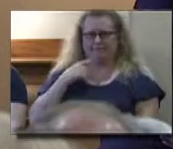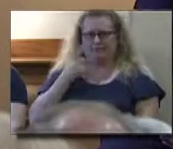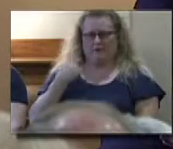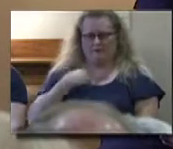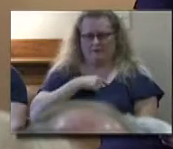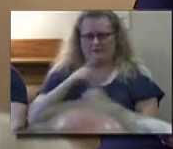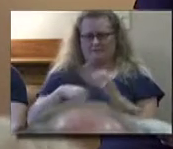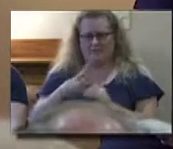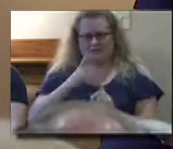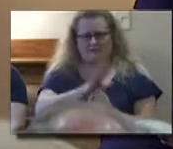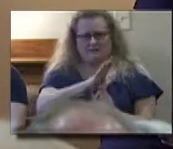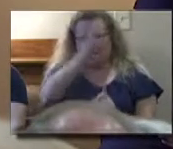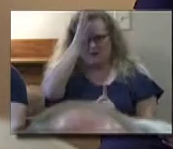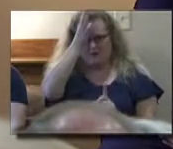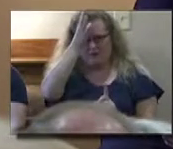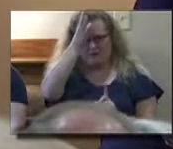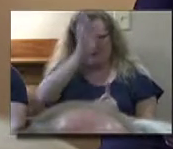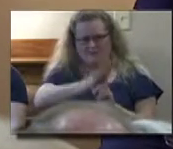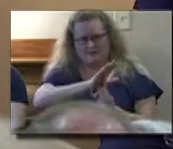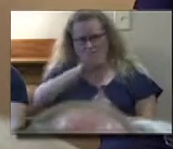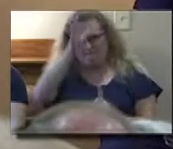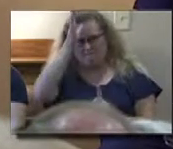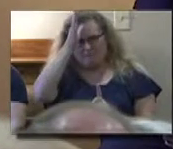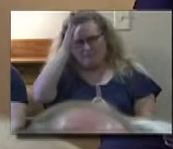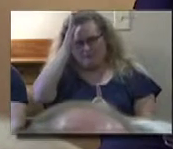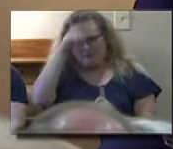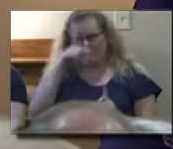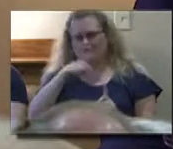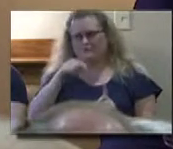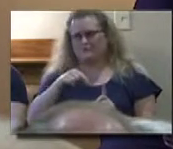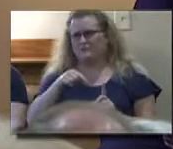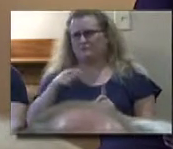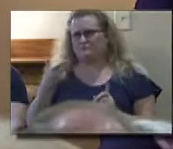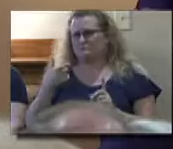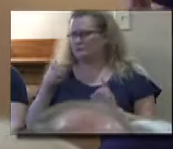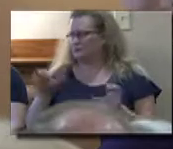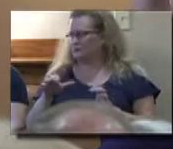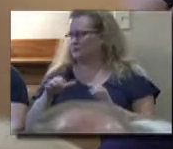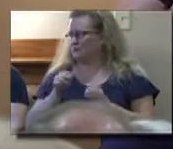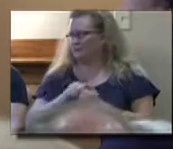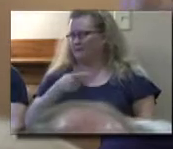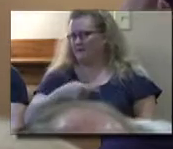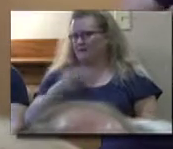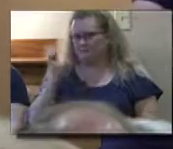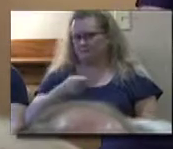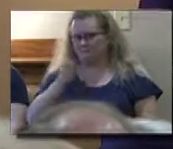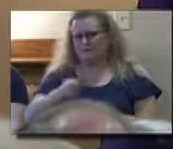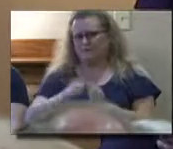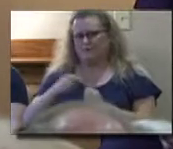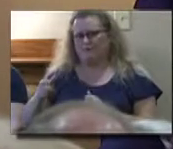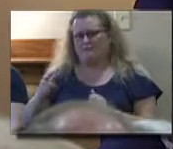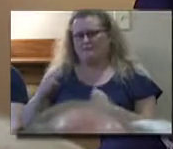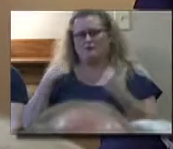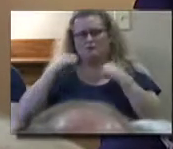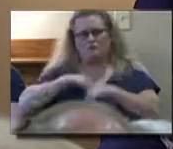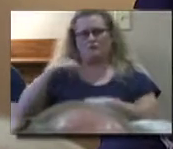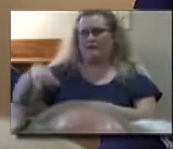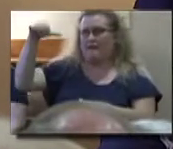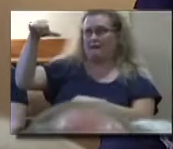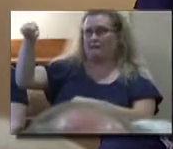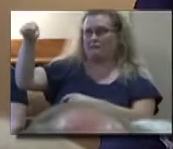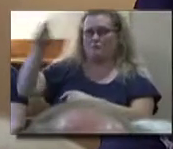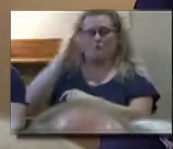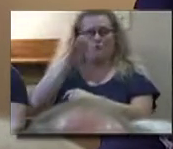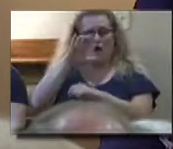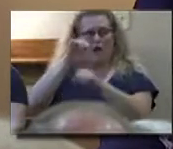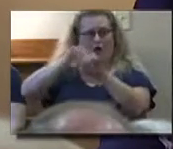father and how his father scourged him almost weekly with wire coat hangers. He took off his shirt. He showed us